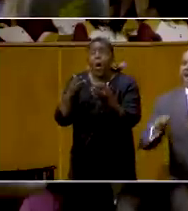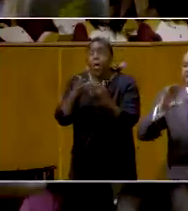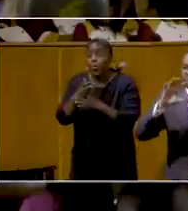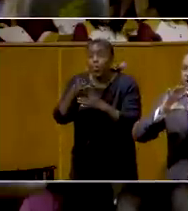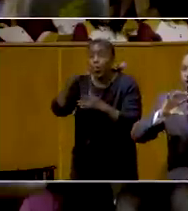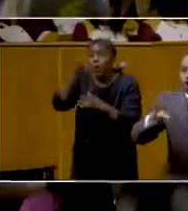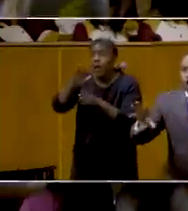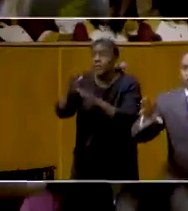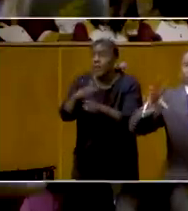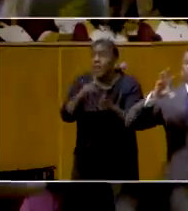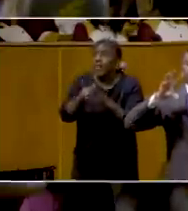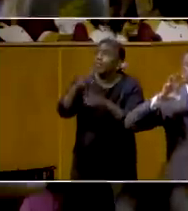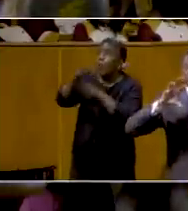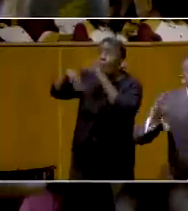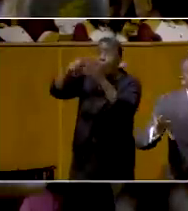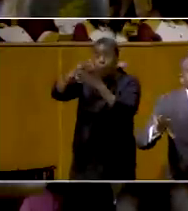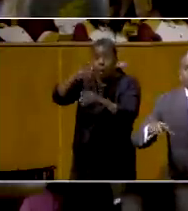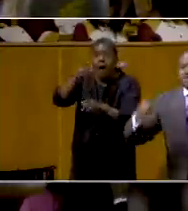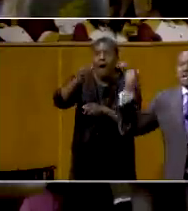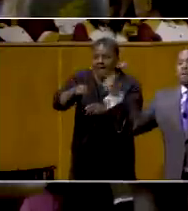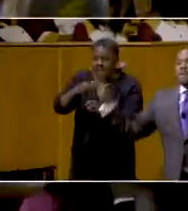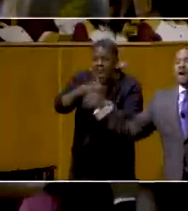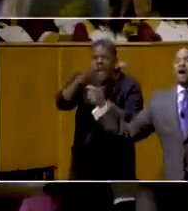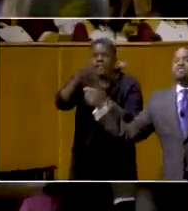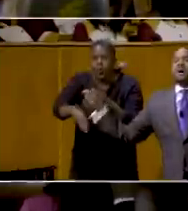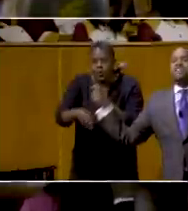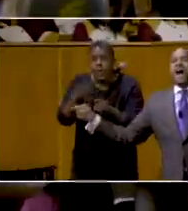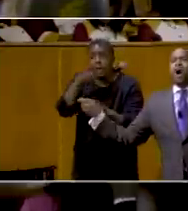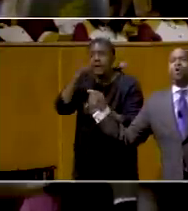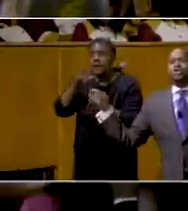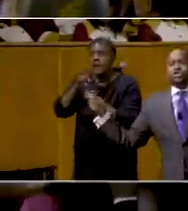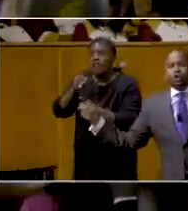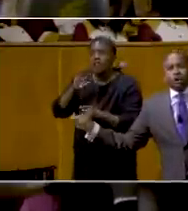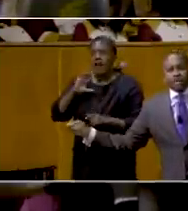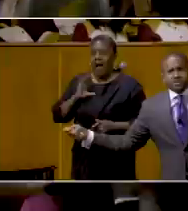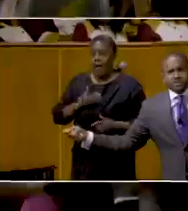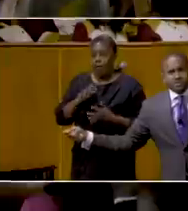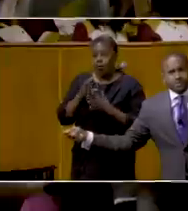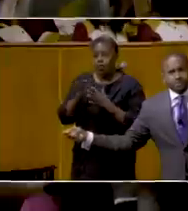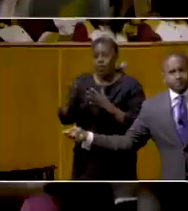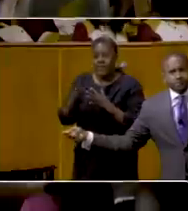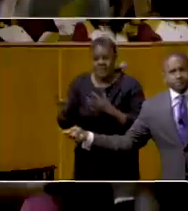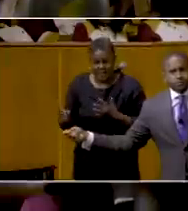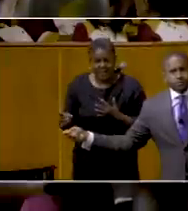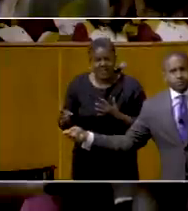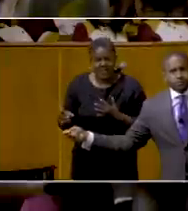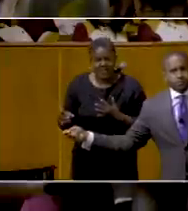plan, and that the world has consequence because of our choice.